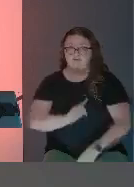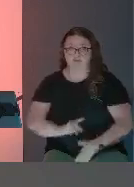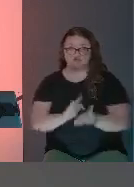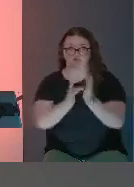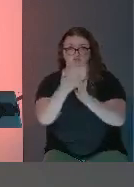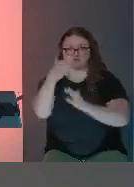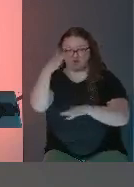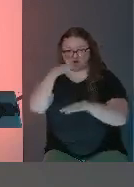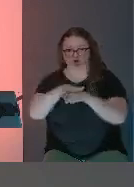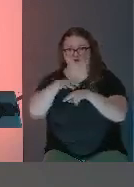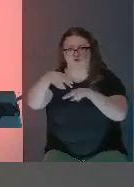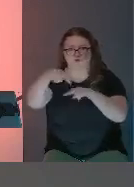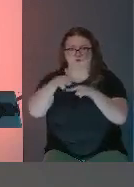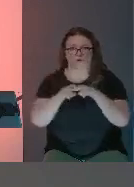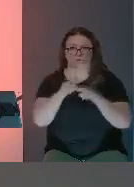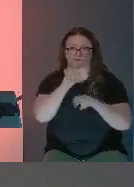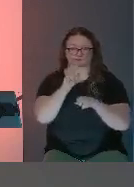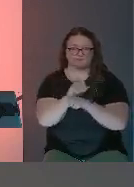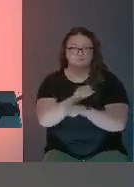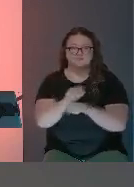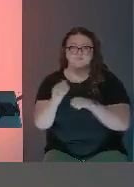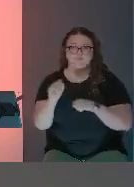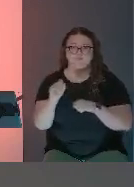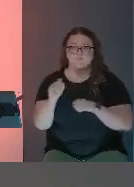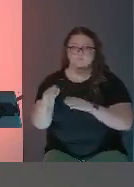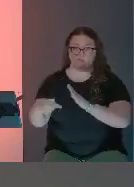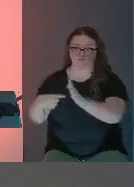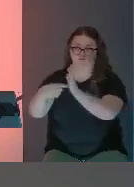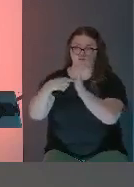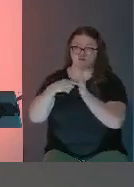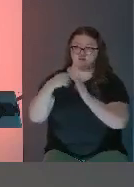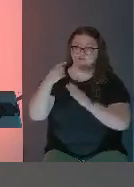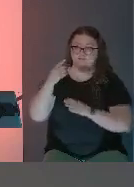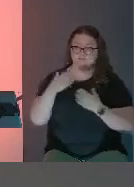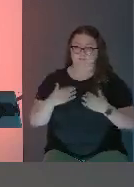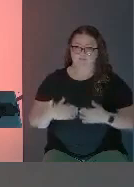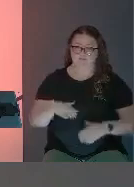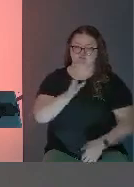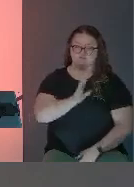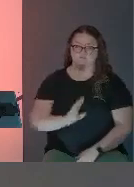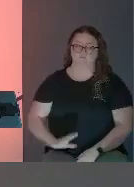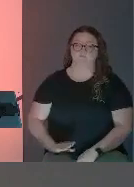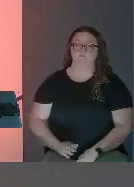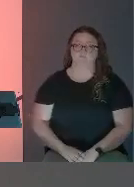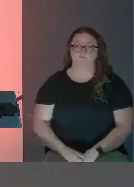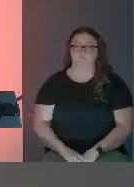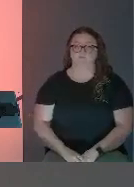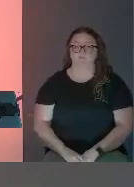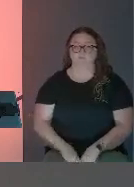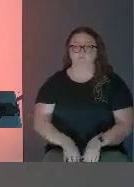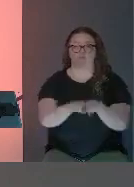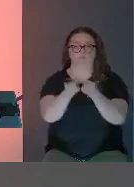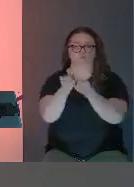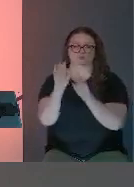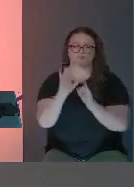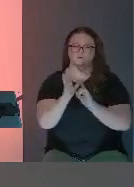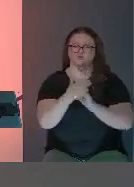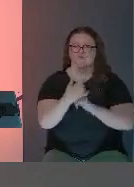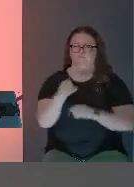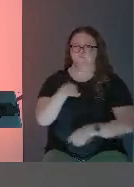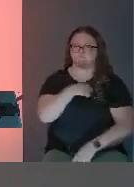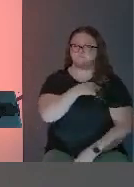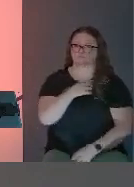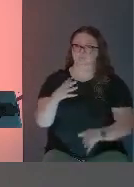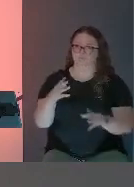Amen. And that is revealed to us as the body of Christ and ultimately to the culture as we embrace